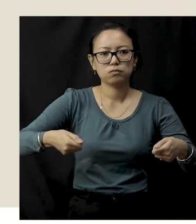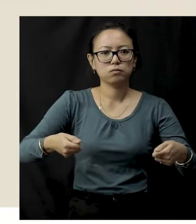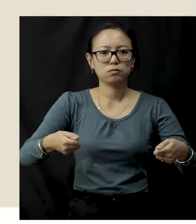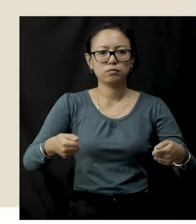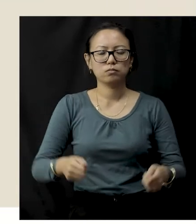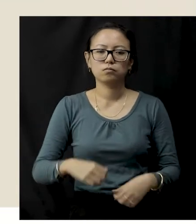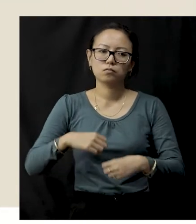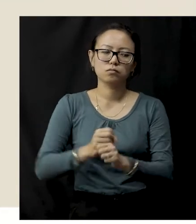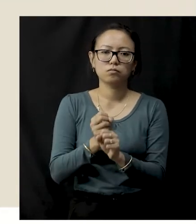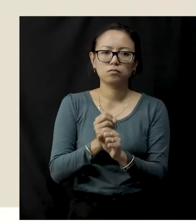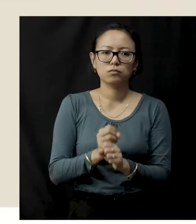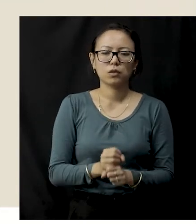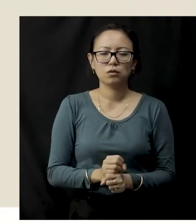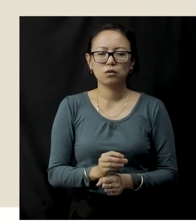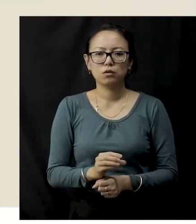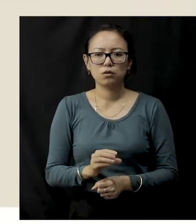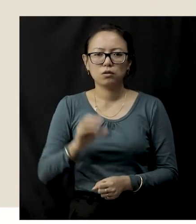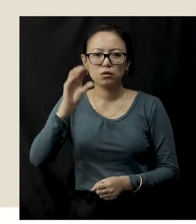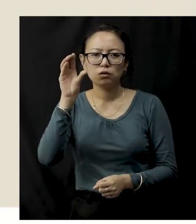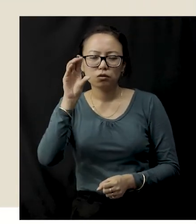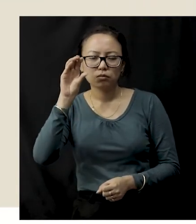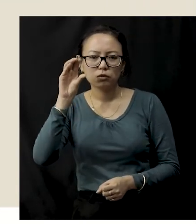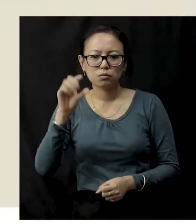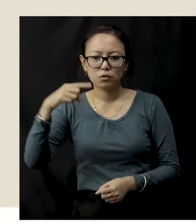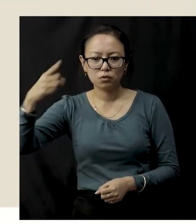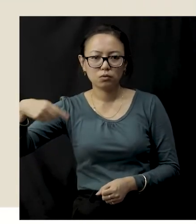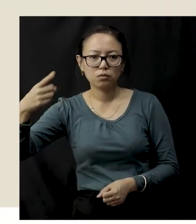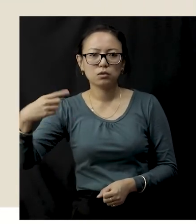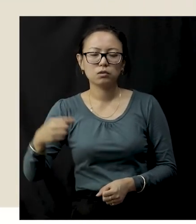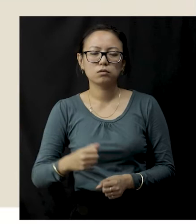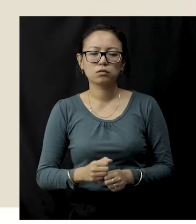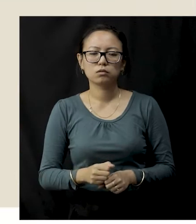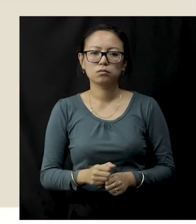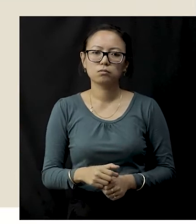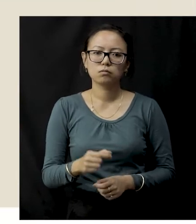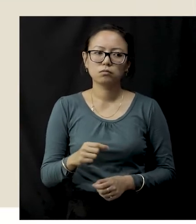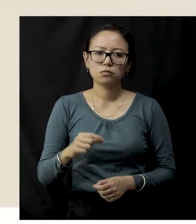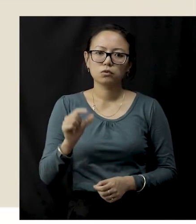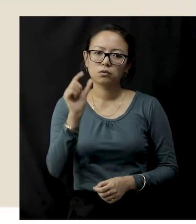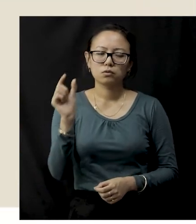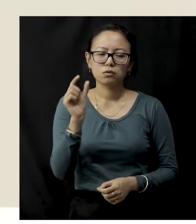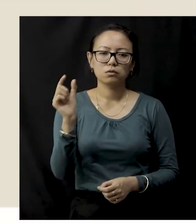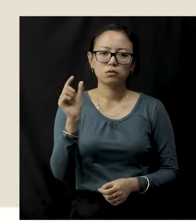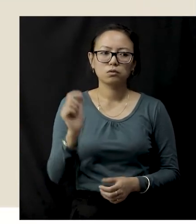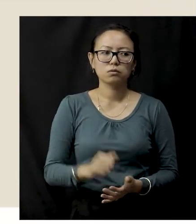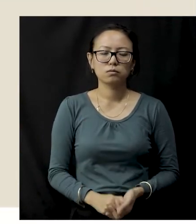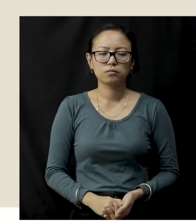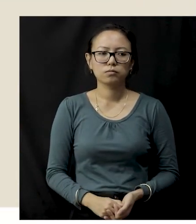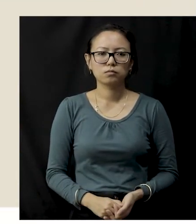So wheels, small wheels are attached on this stretcher and then we pull the